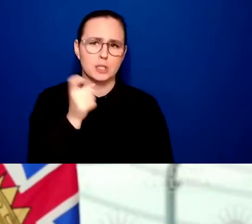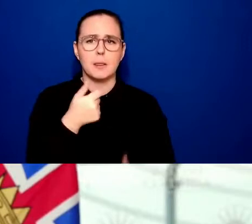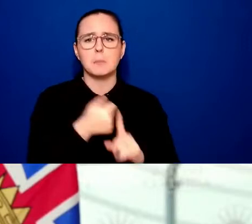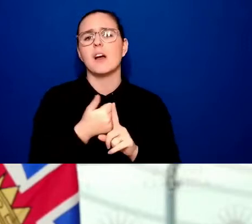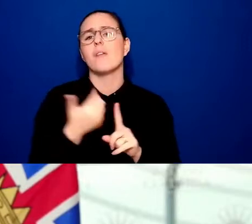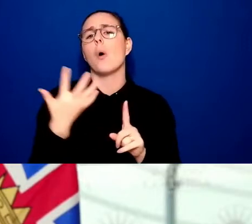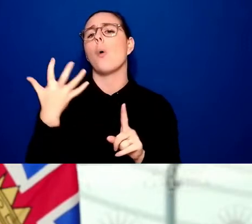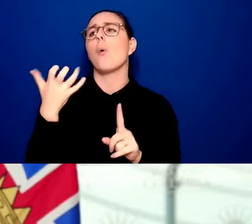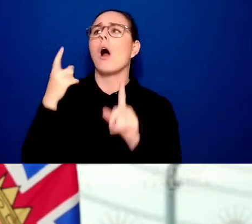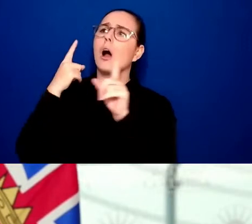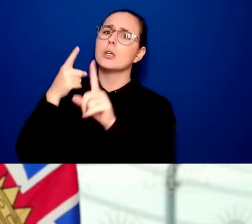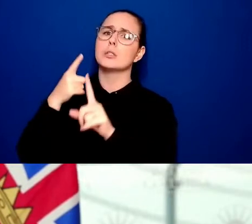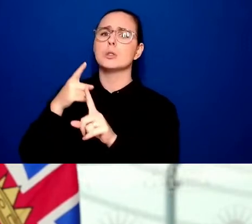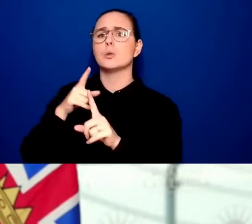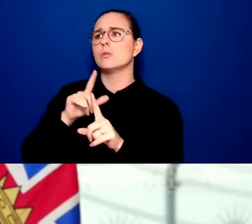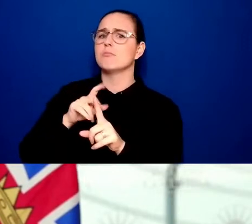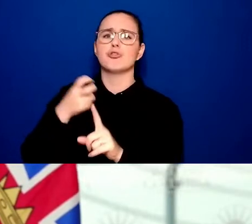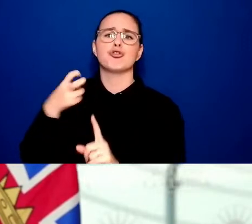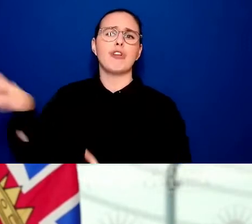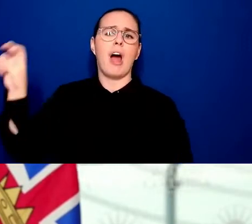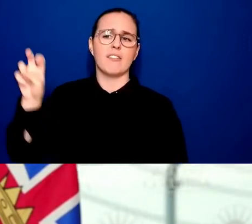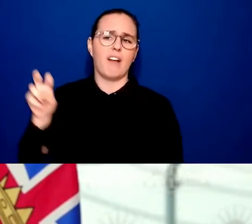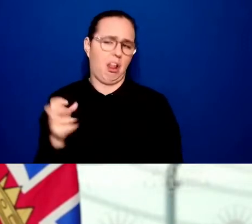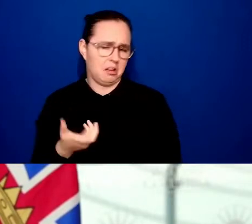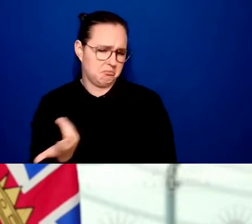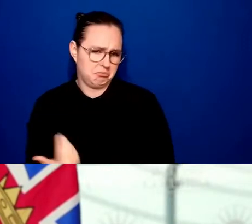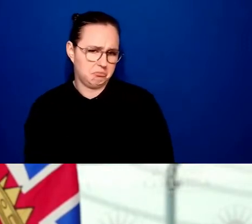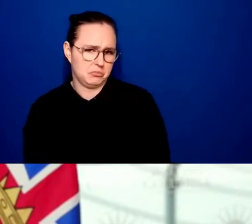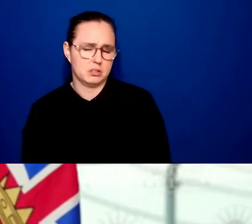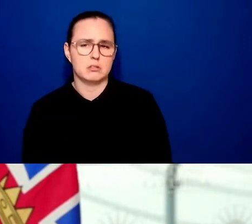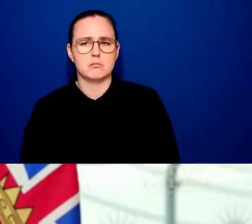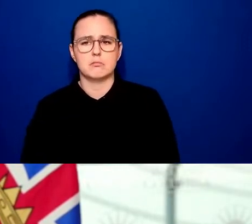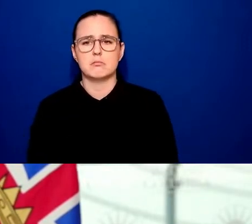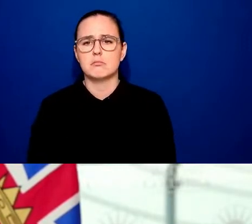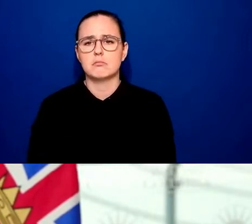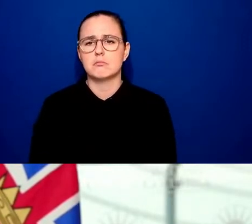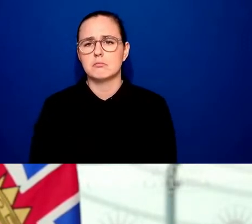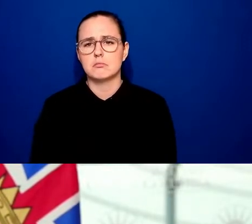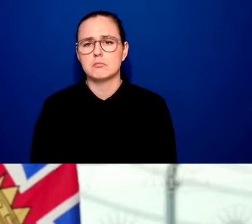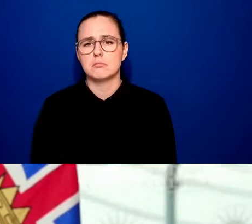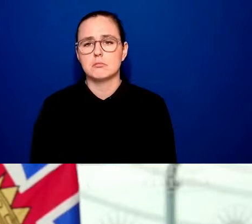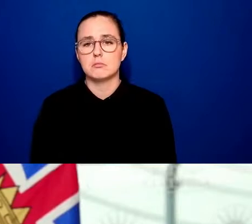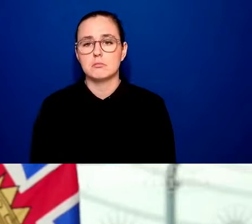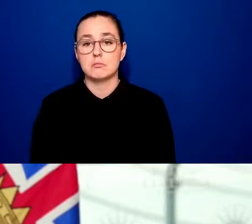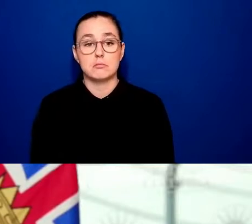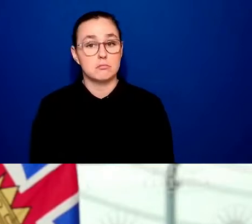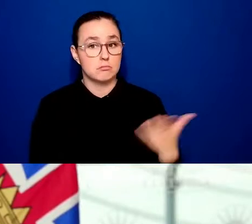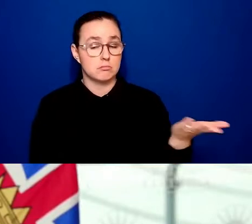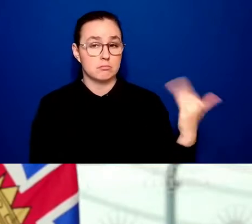international travel. Our next question is from Caden Fanshawe with CKPG. Caden, please go ahead.